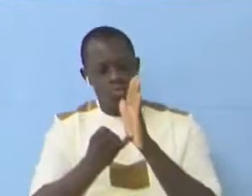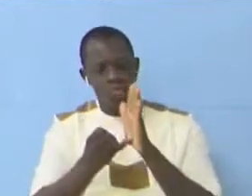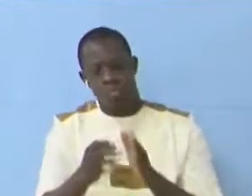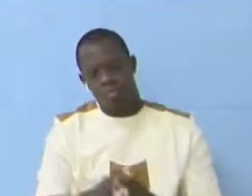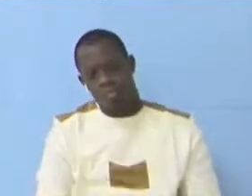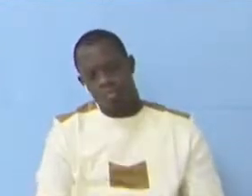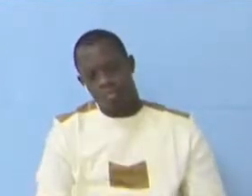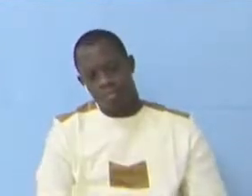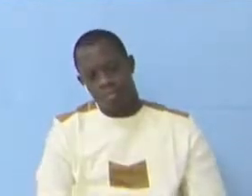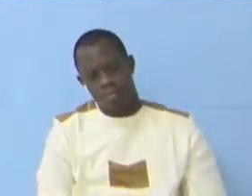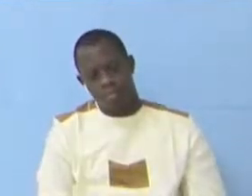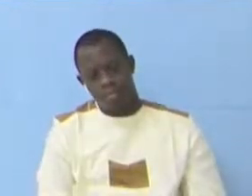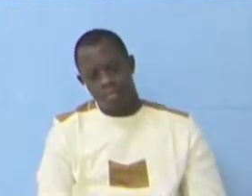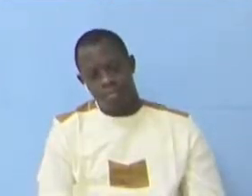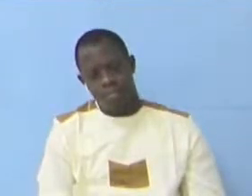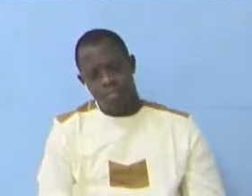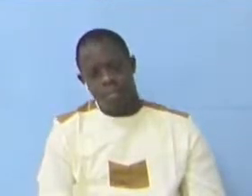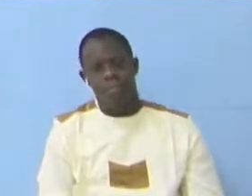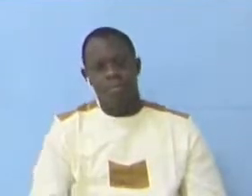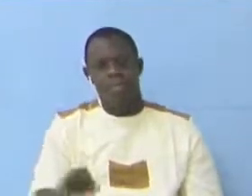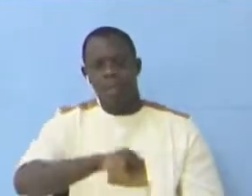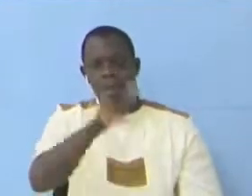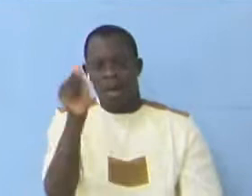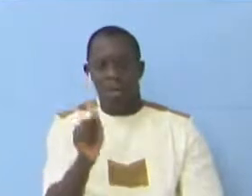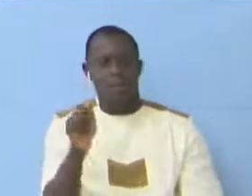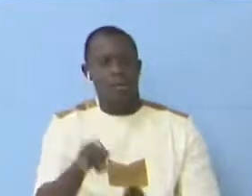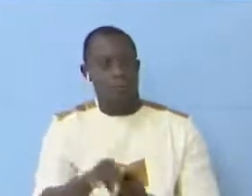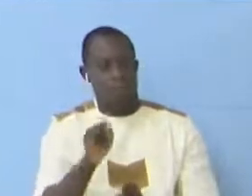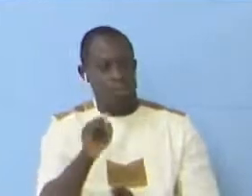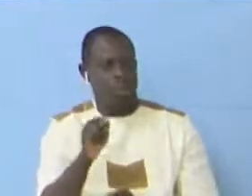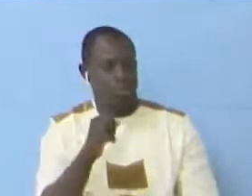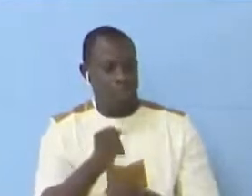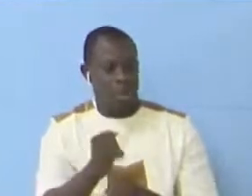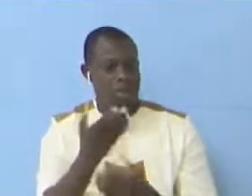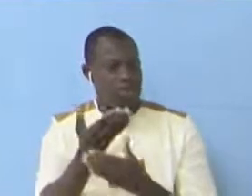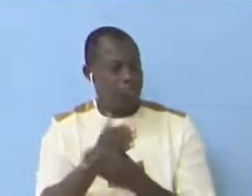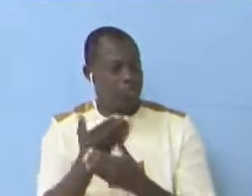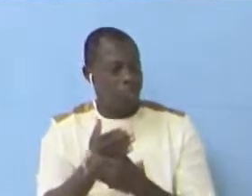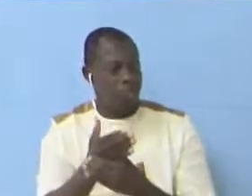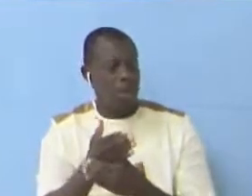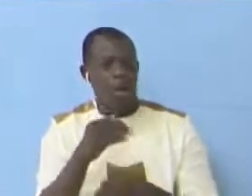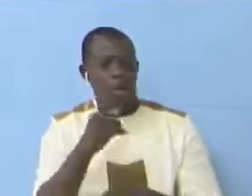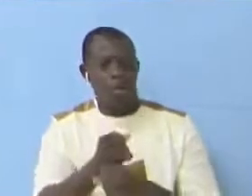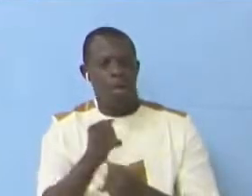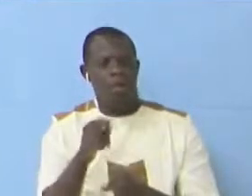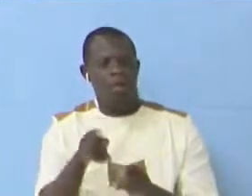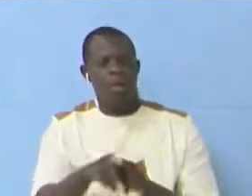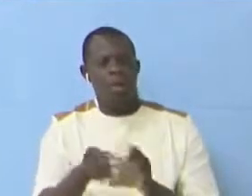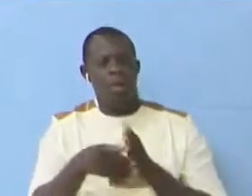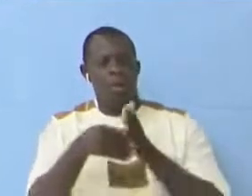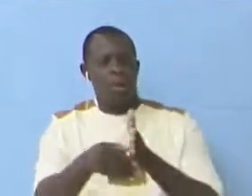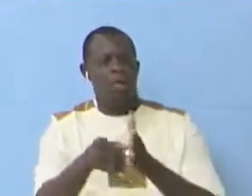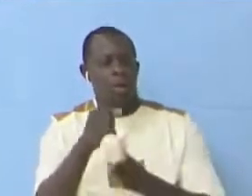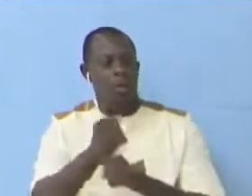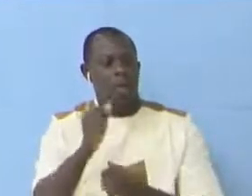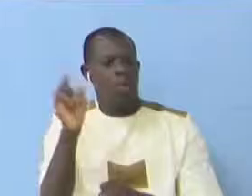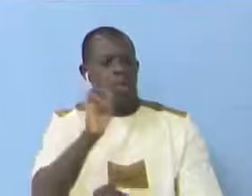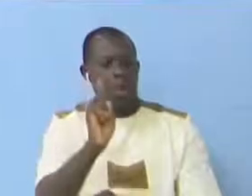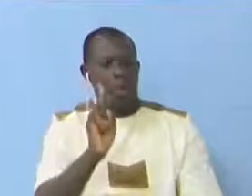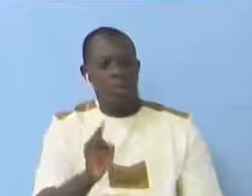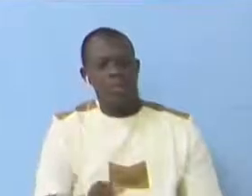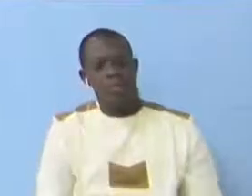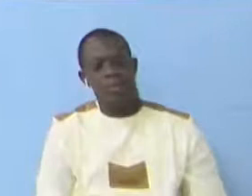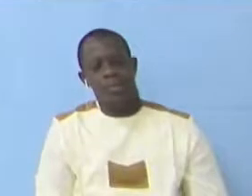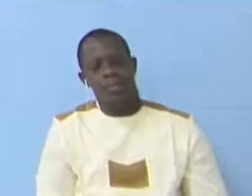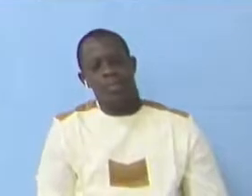aju ci wàllu kaaraange réew bi. And that distraction, what did it lead to? Te